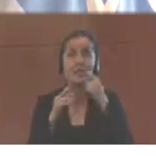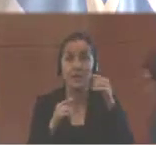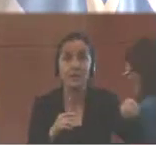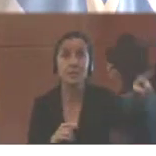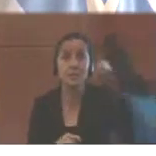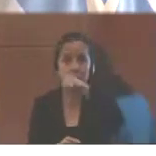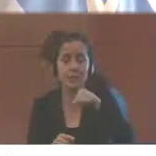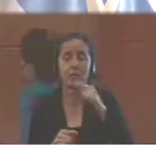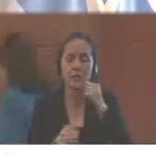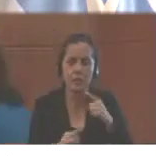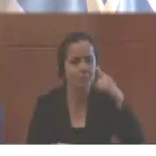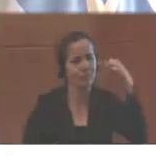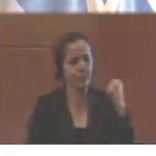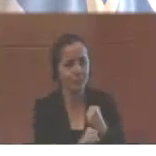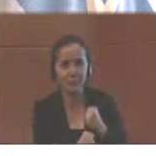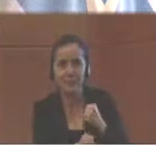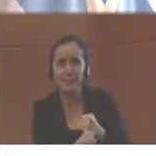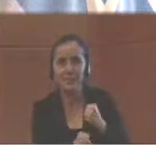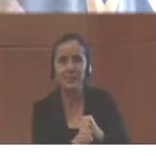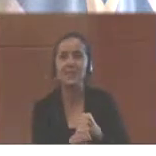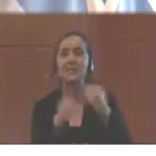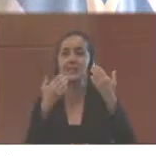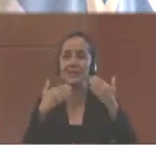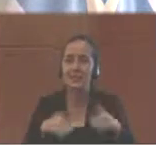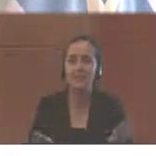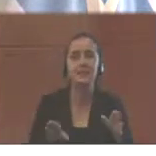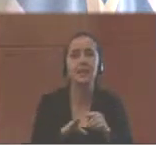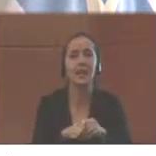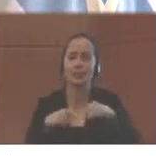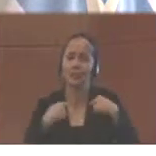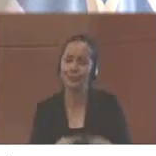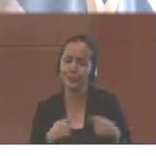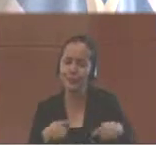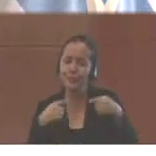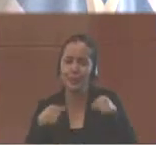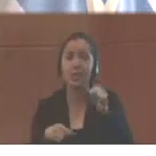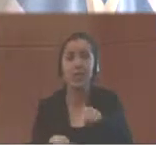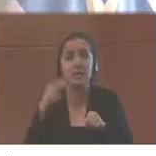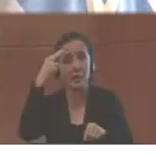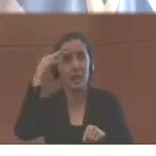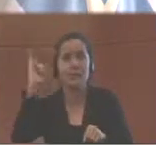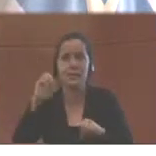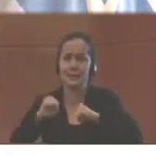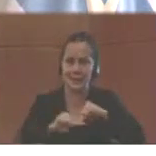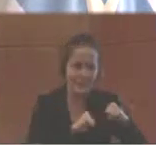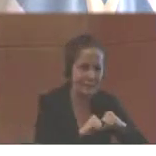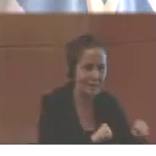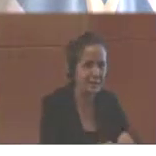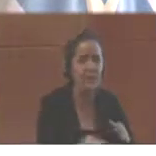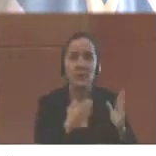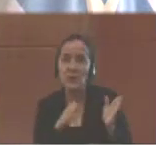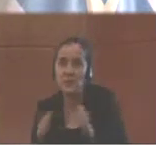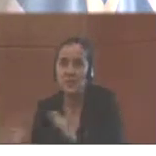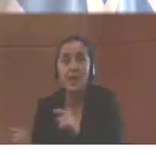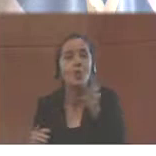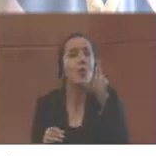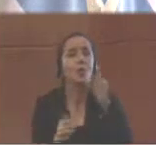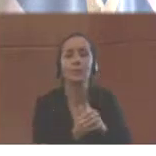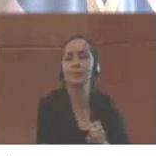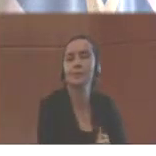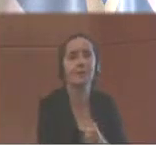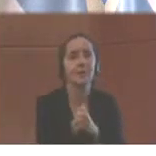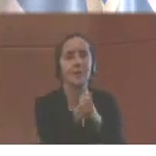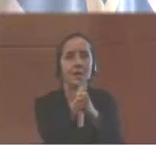disasters. We have used a lot of the aid in Haiti,